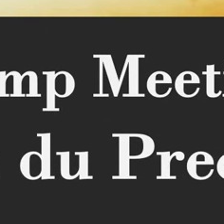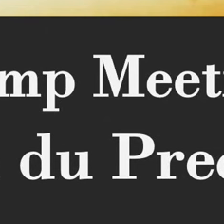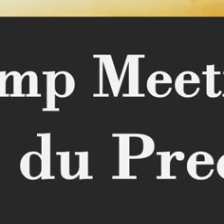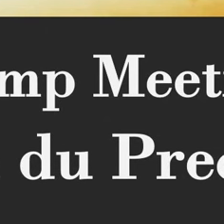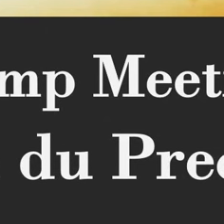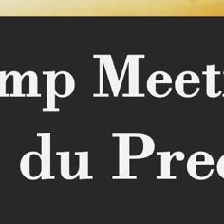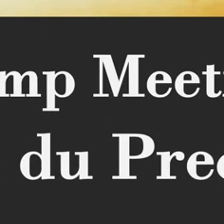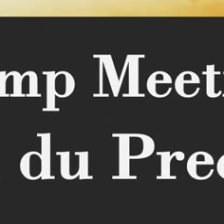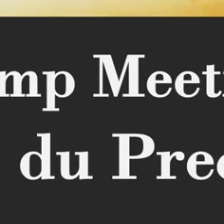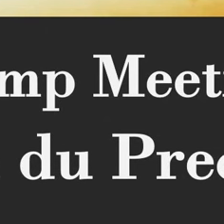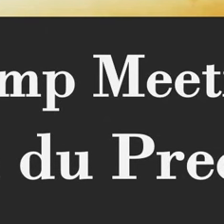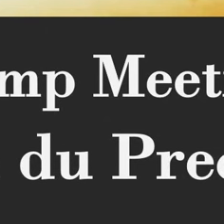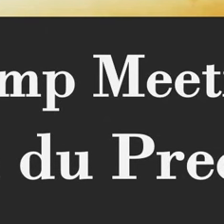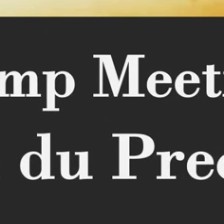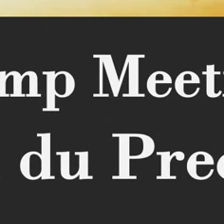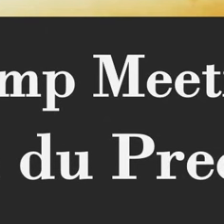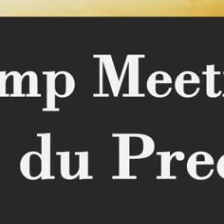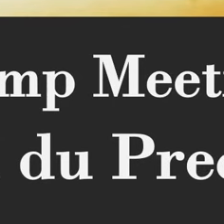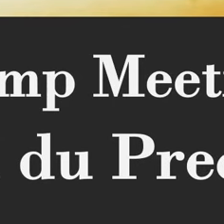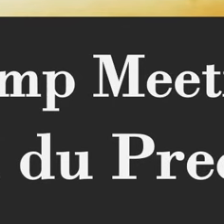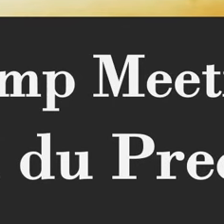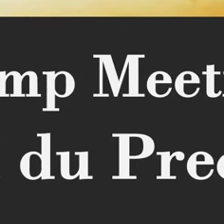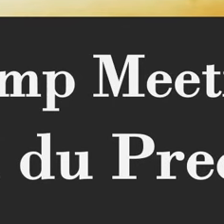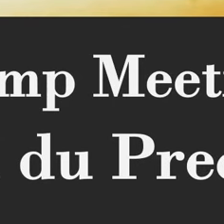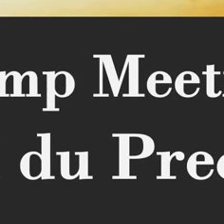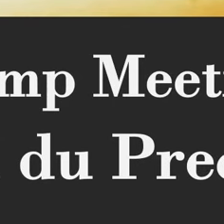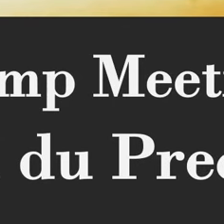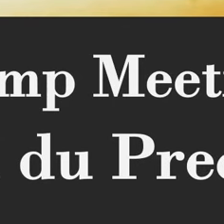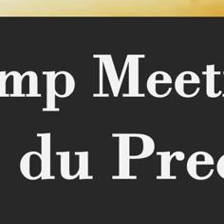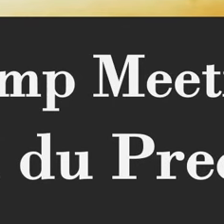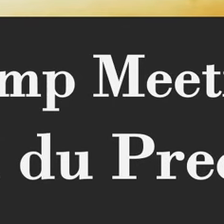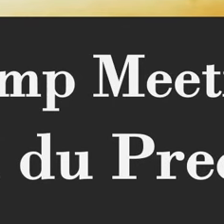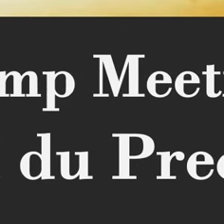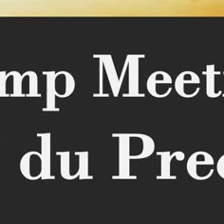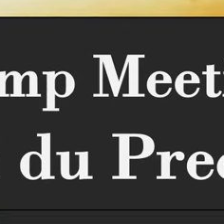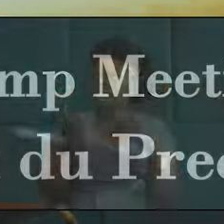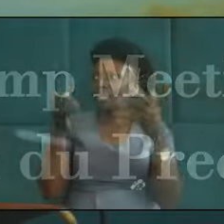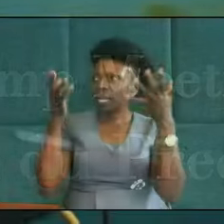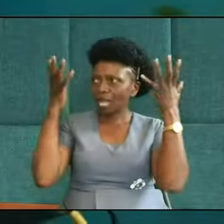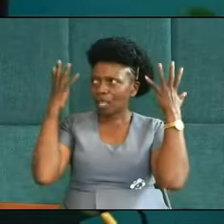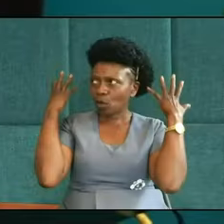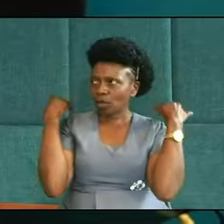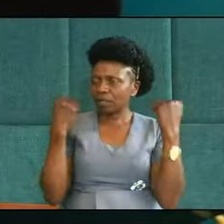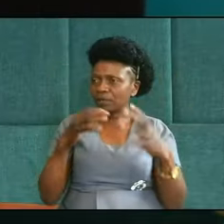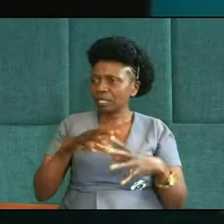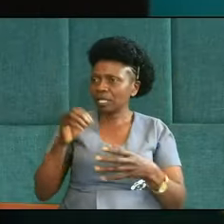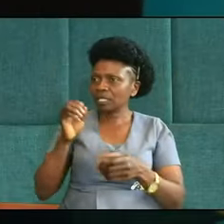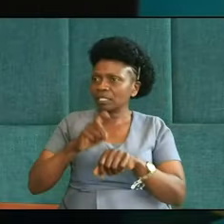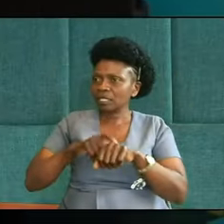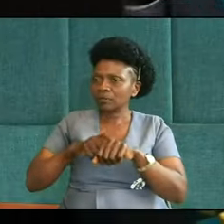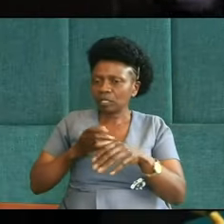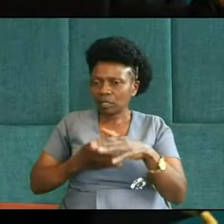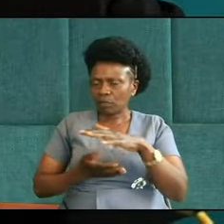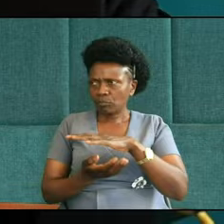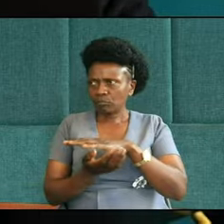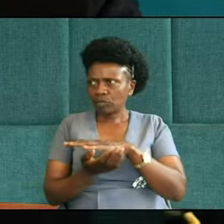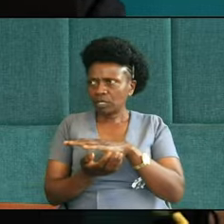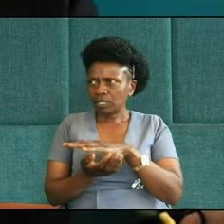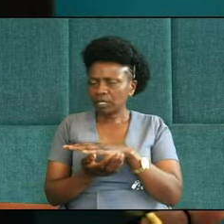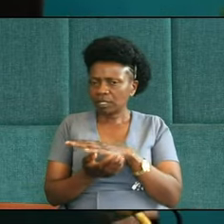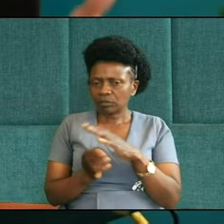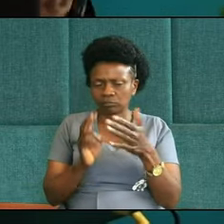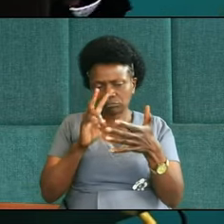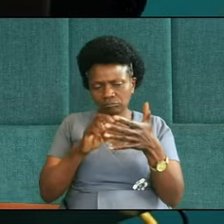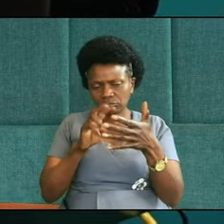after me? The Lamb is the Lion. And as we have taken time in the mornings, we've gone back to the